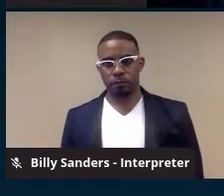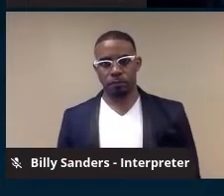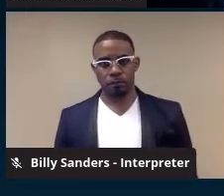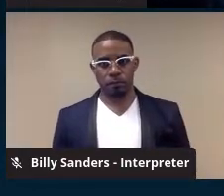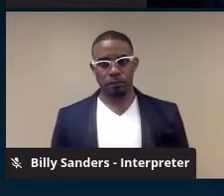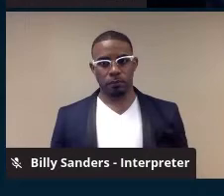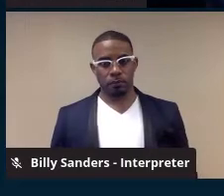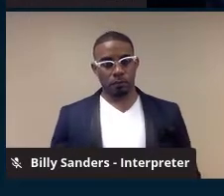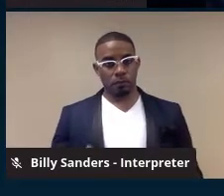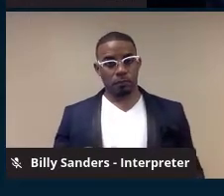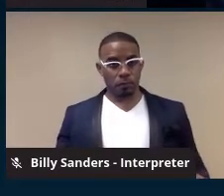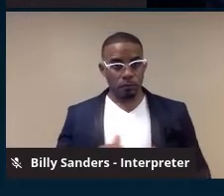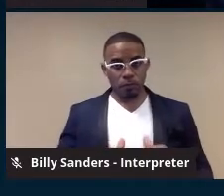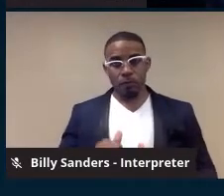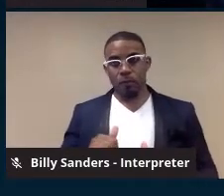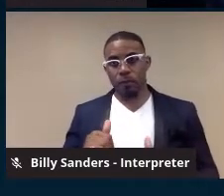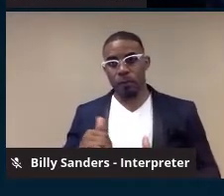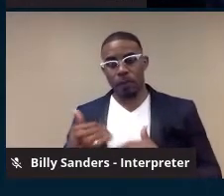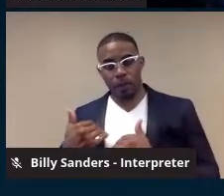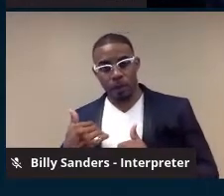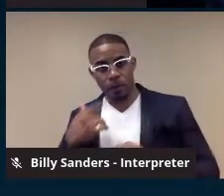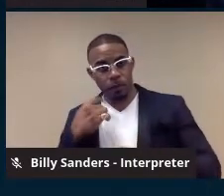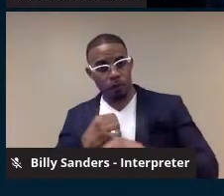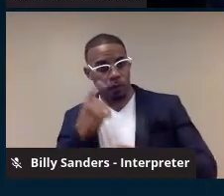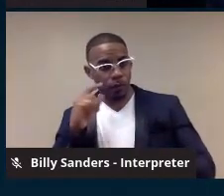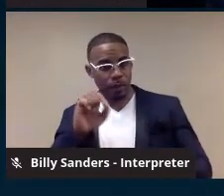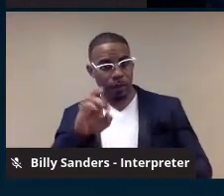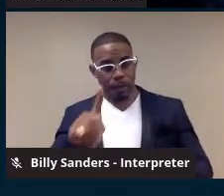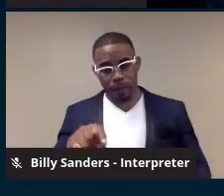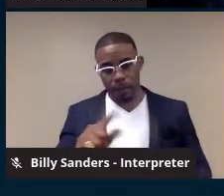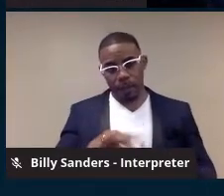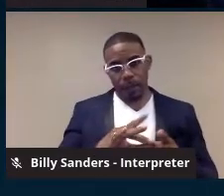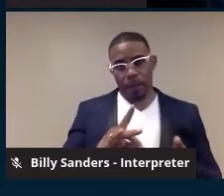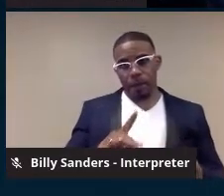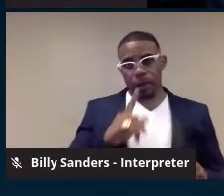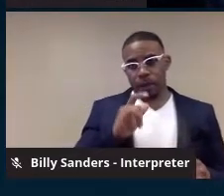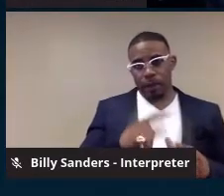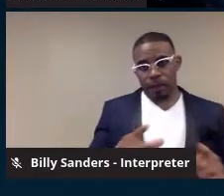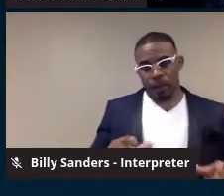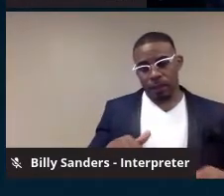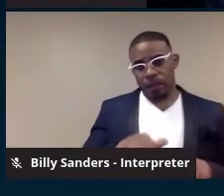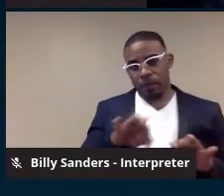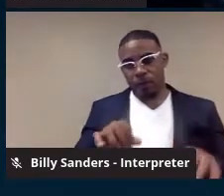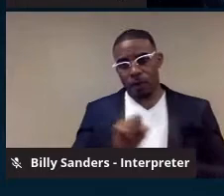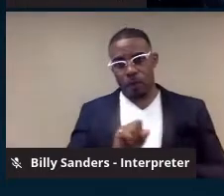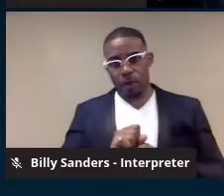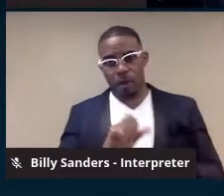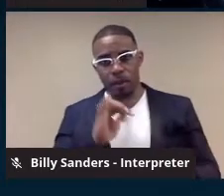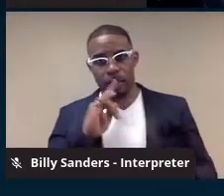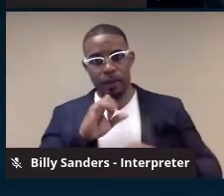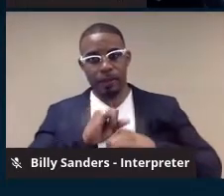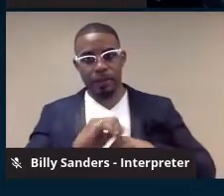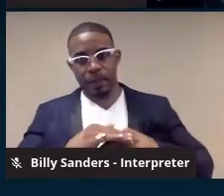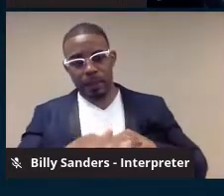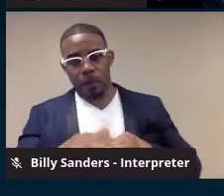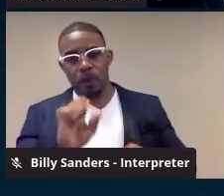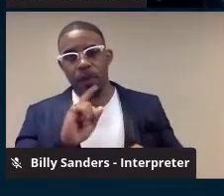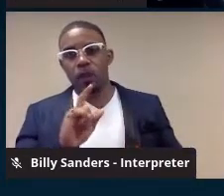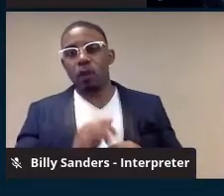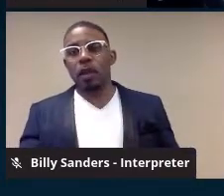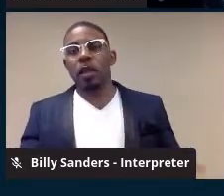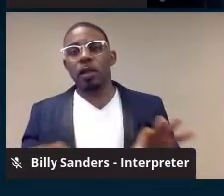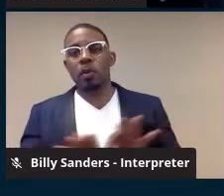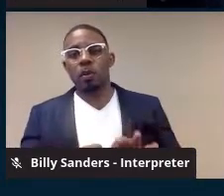performance, reliability and security of .NET. And it's on a common set of languages and frameworks and tools that are stable, which is really important